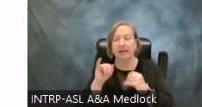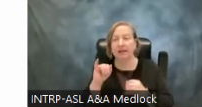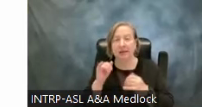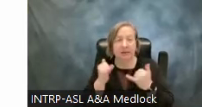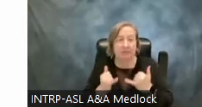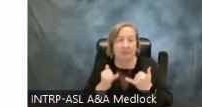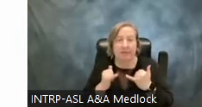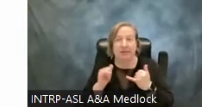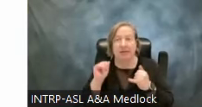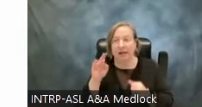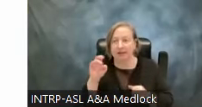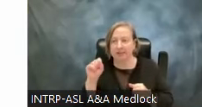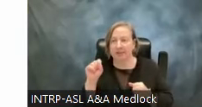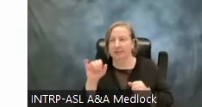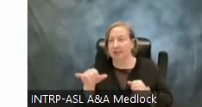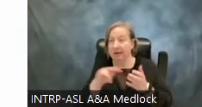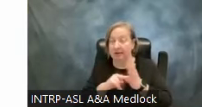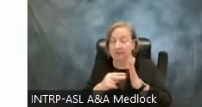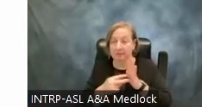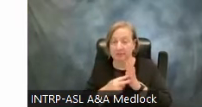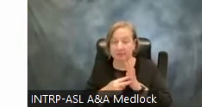that mean like having